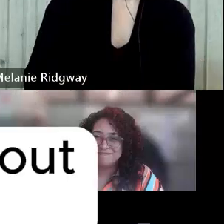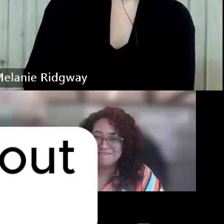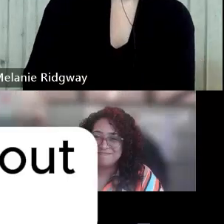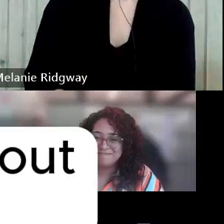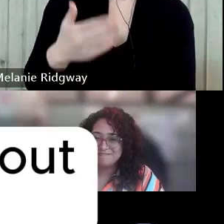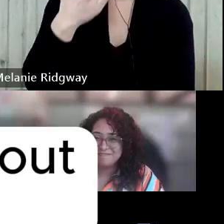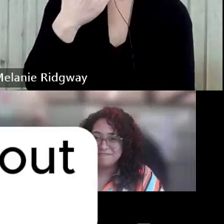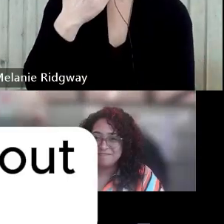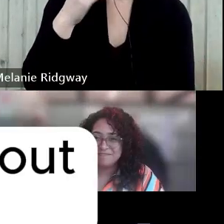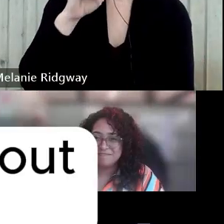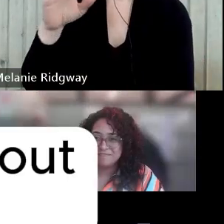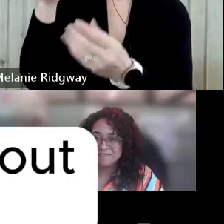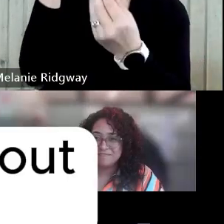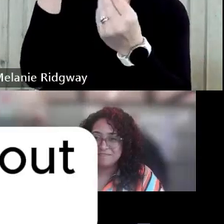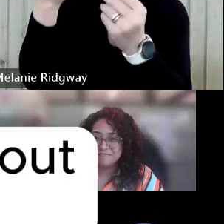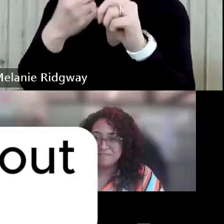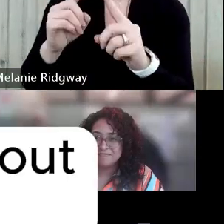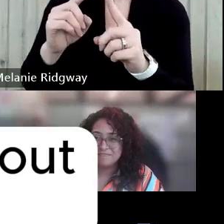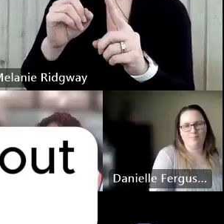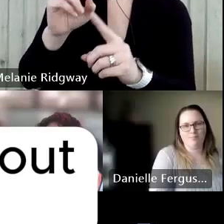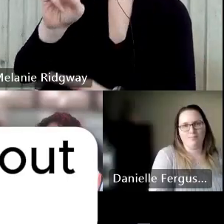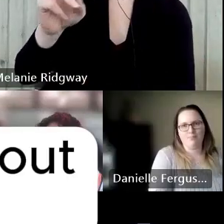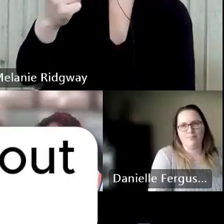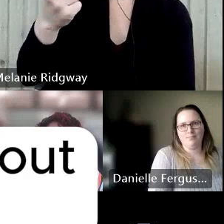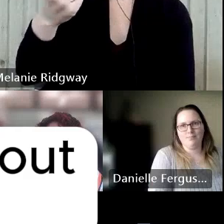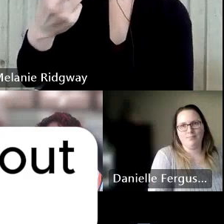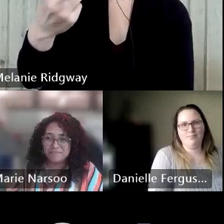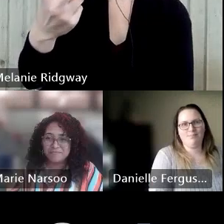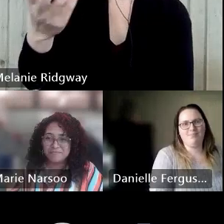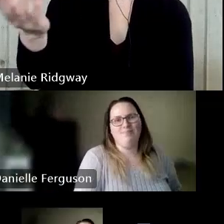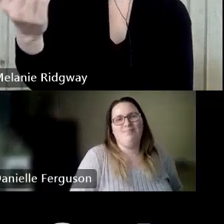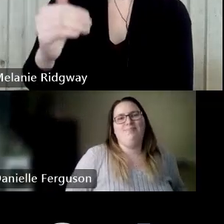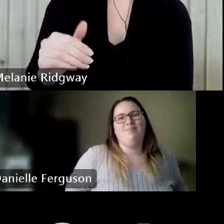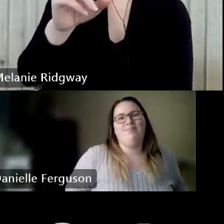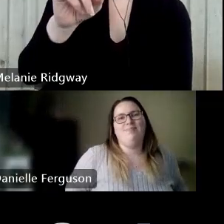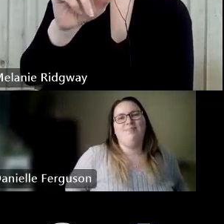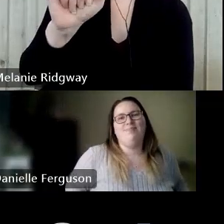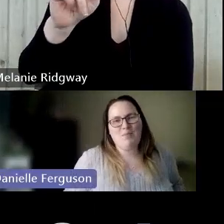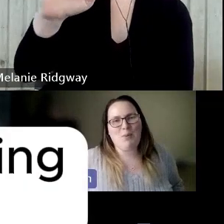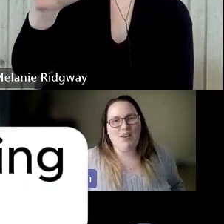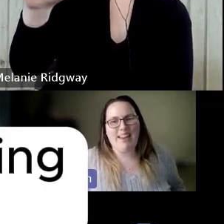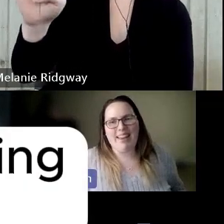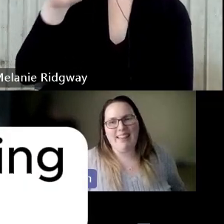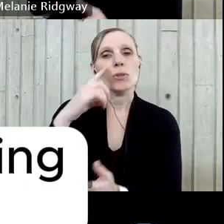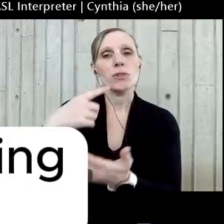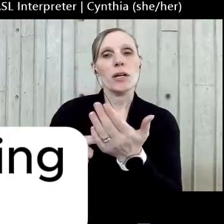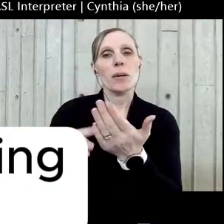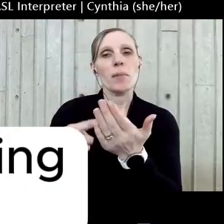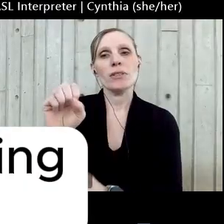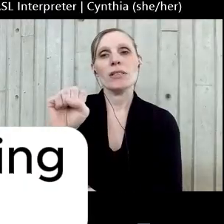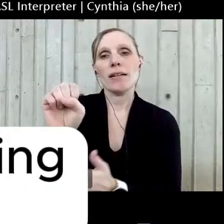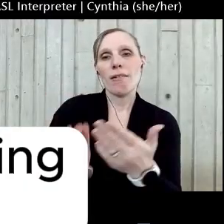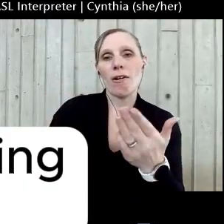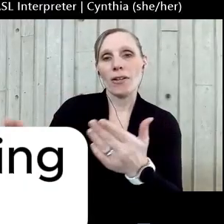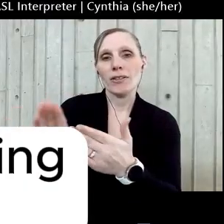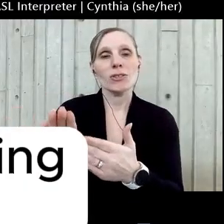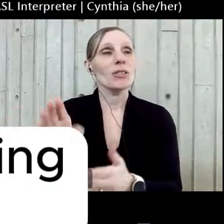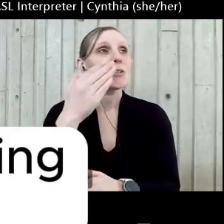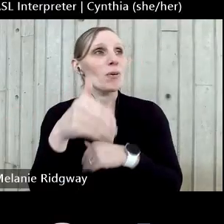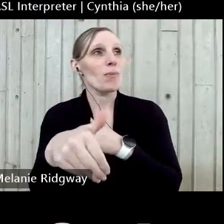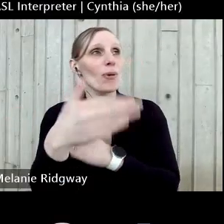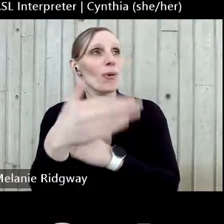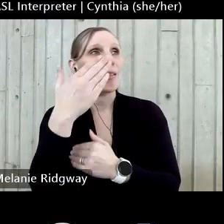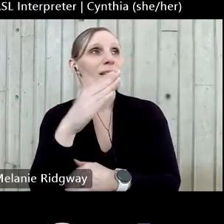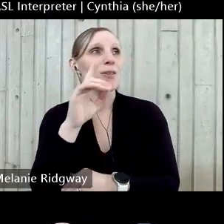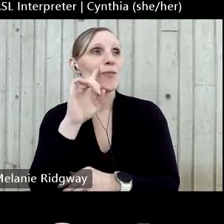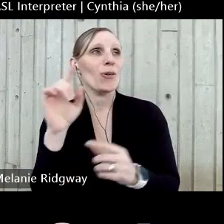And we'll have Danielle come up to speak about Seneca. Good morning. Thank you everybody for having me today.